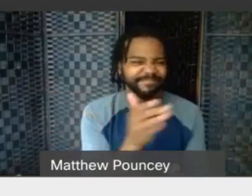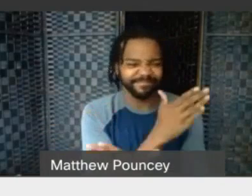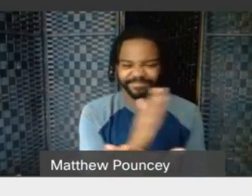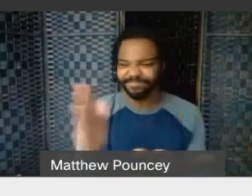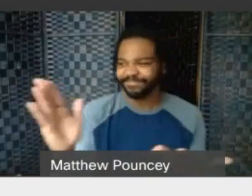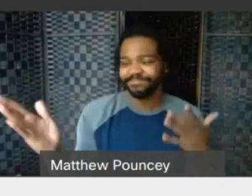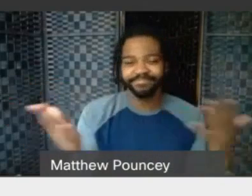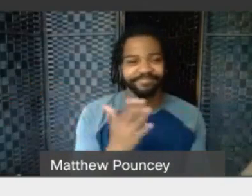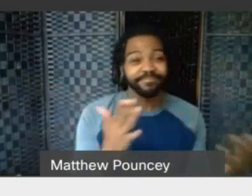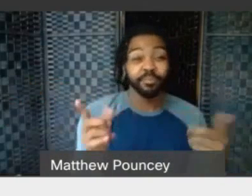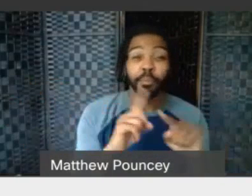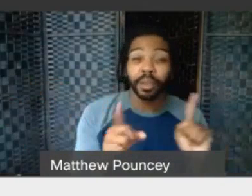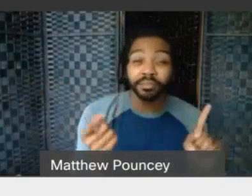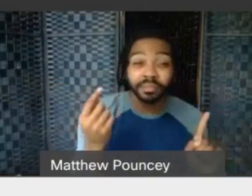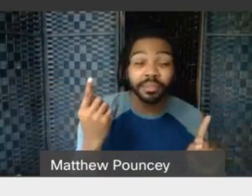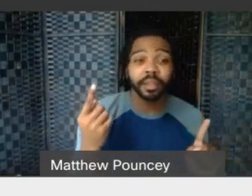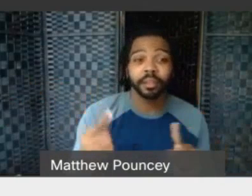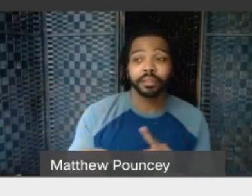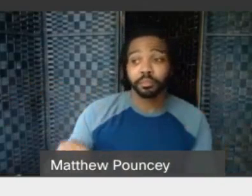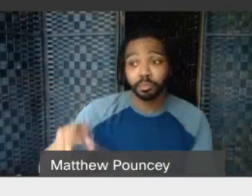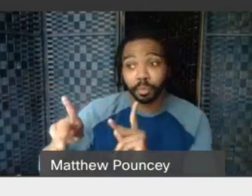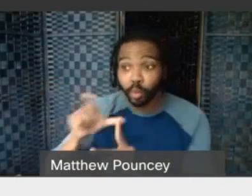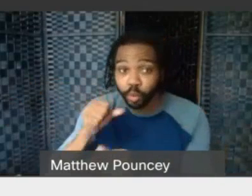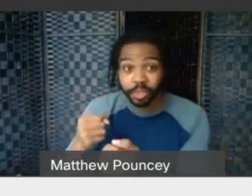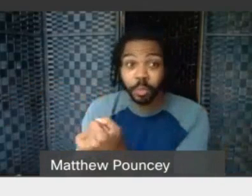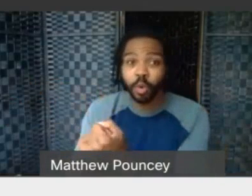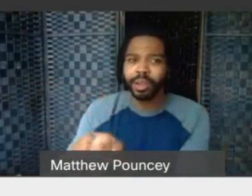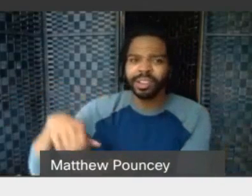there are far fewer folks.